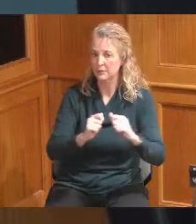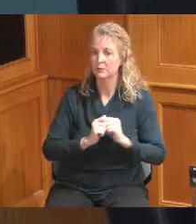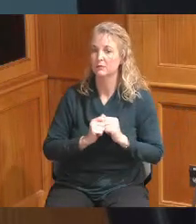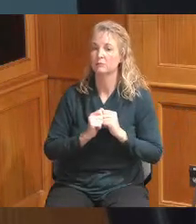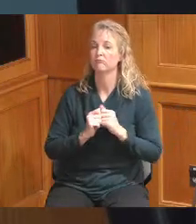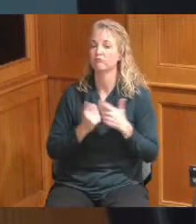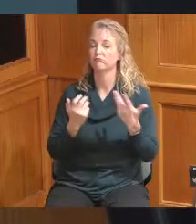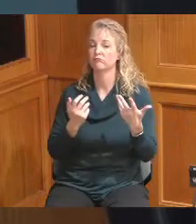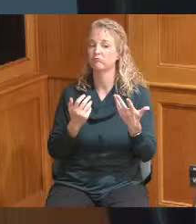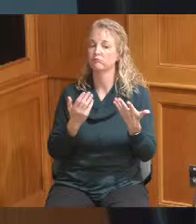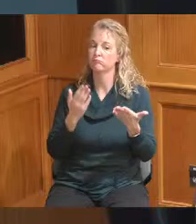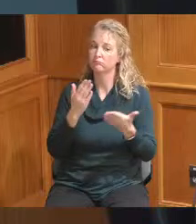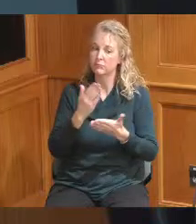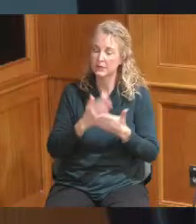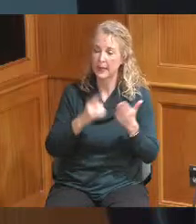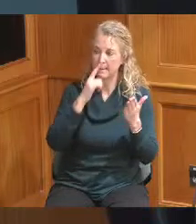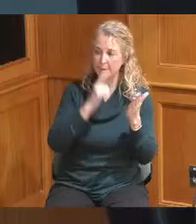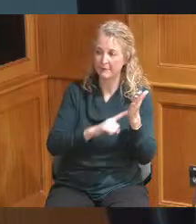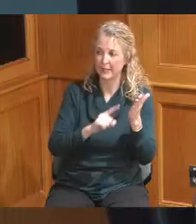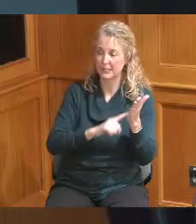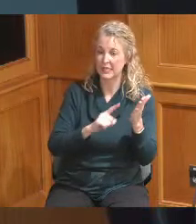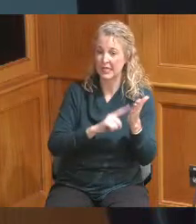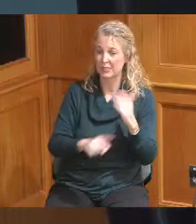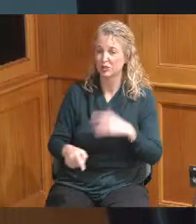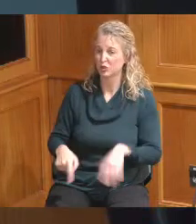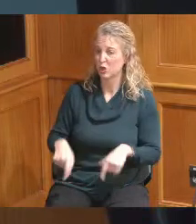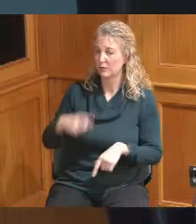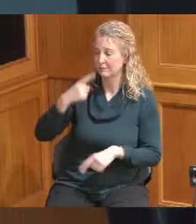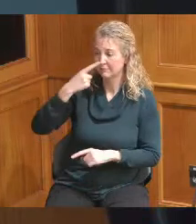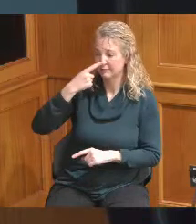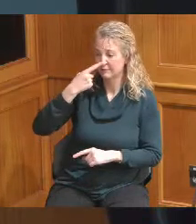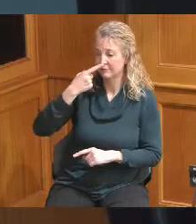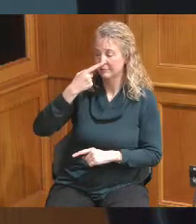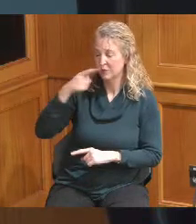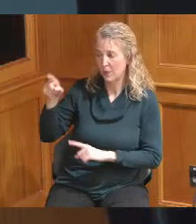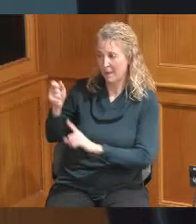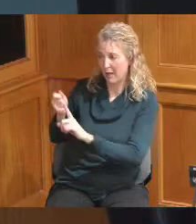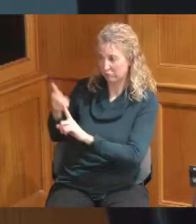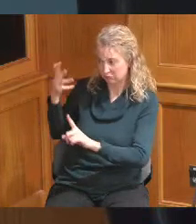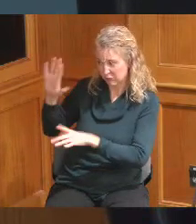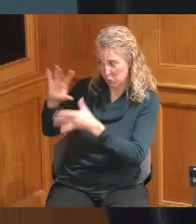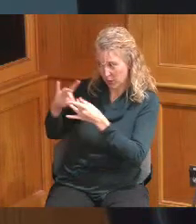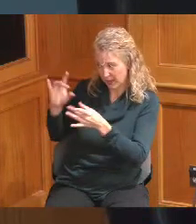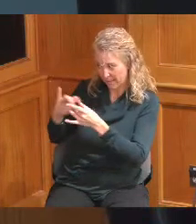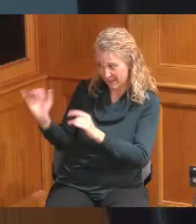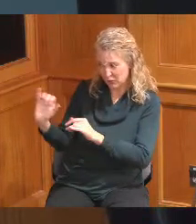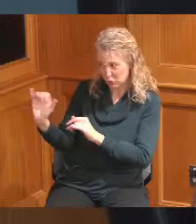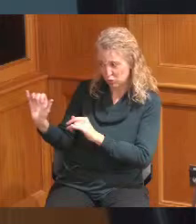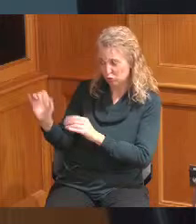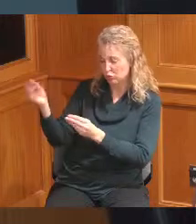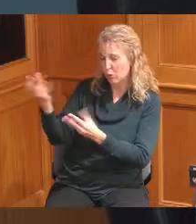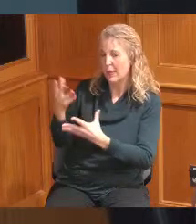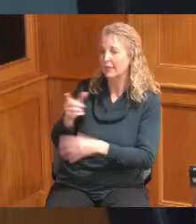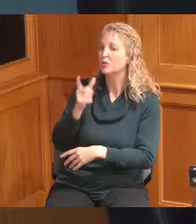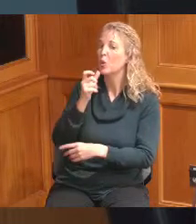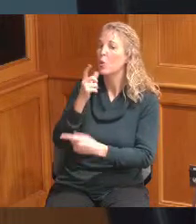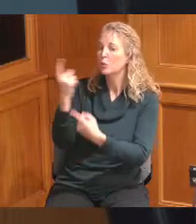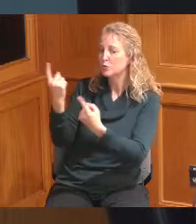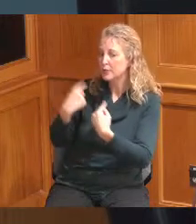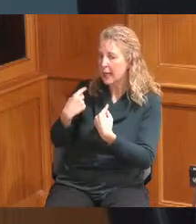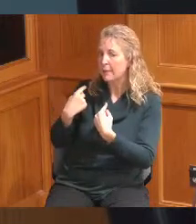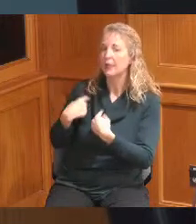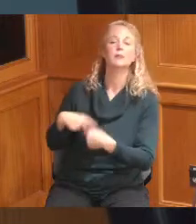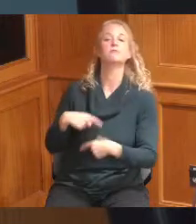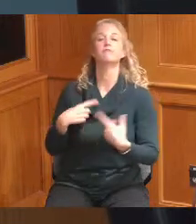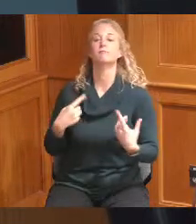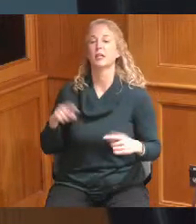by way of some of the investigations. So could you elaborate on that in your comments, to just let us know who's coming in